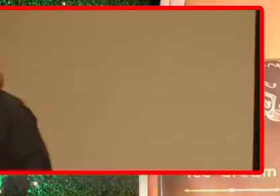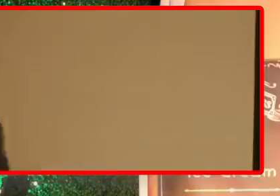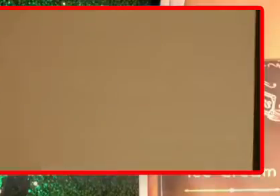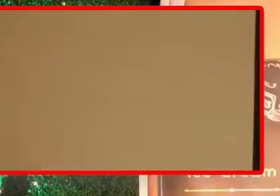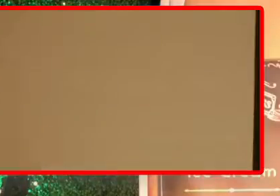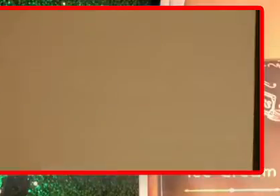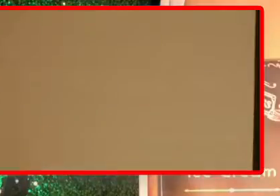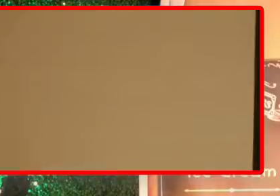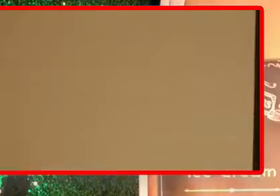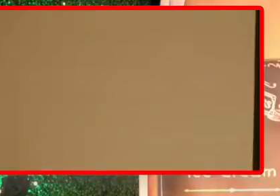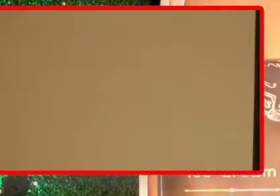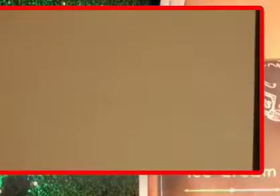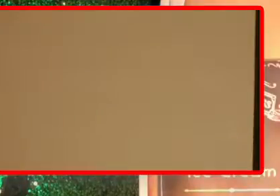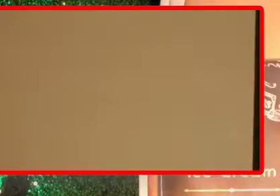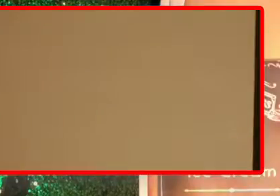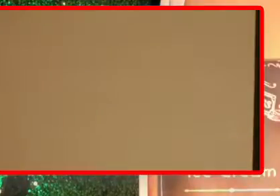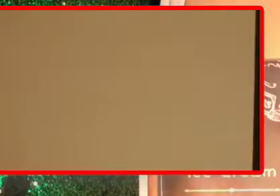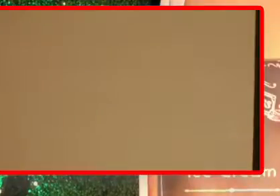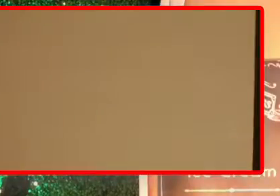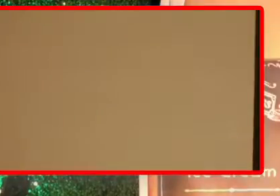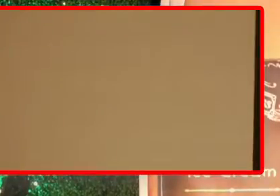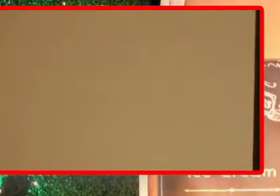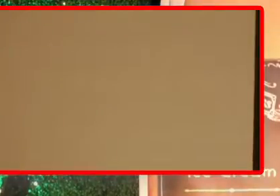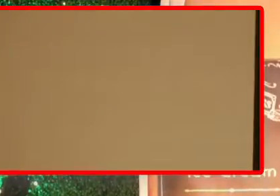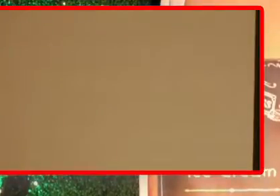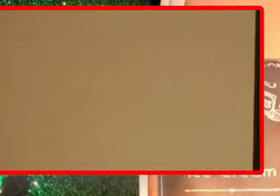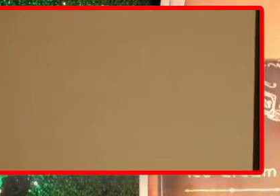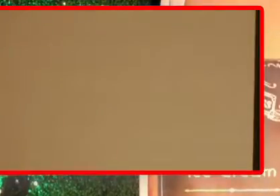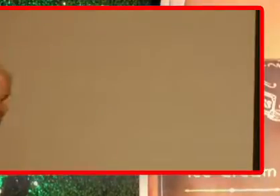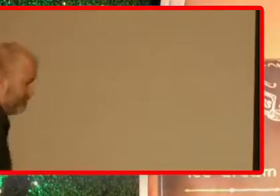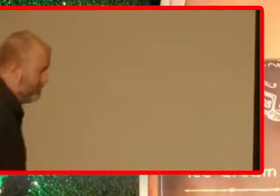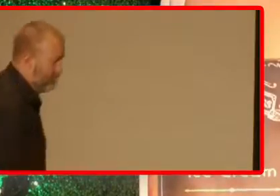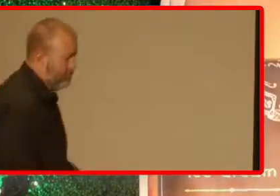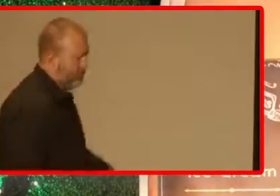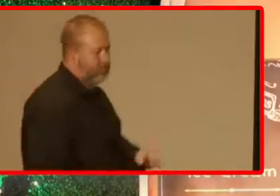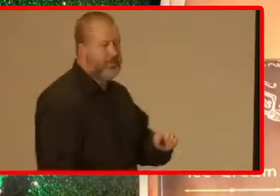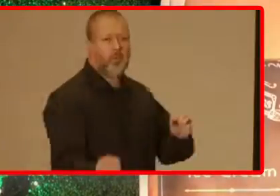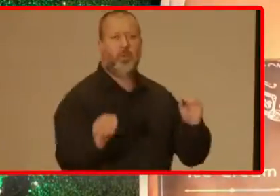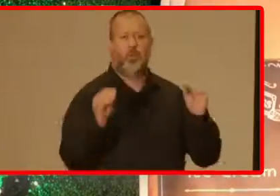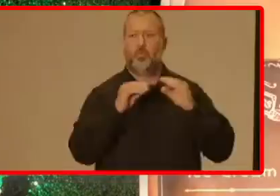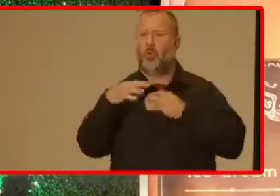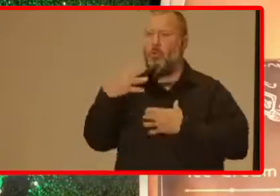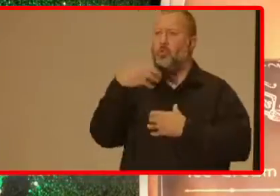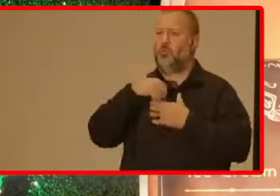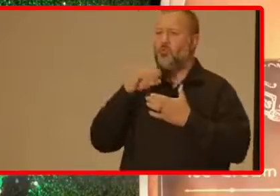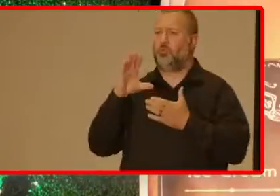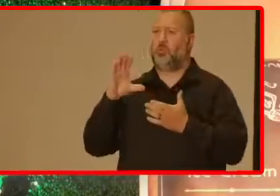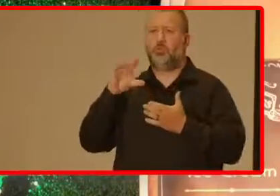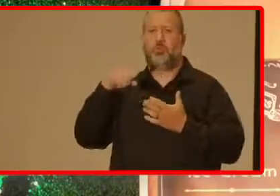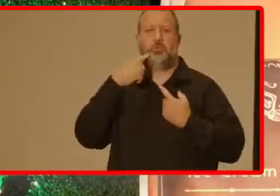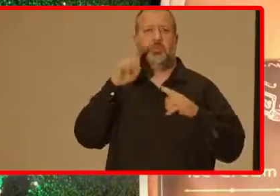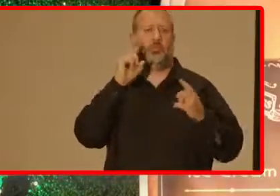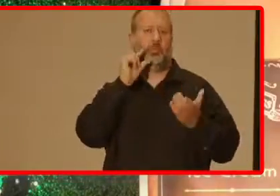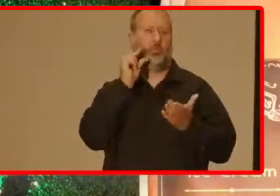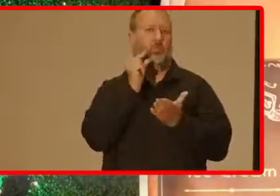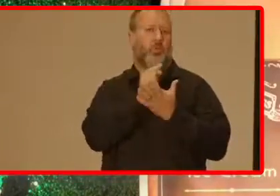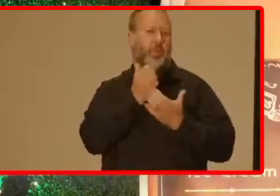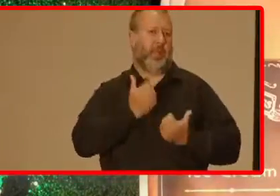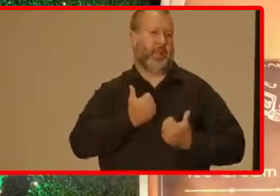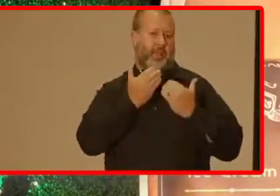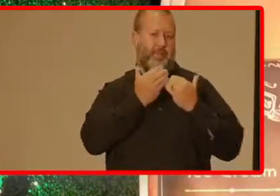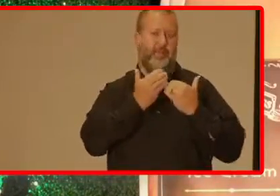The more we can do to include our students and make sure that they are graduating with the skills necessary to be successful in